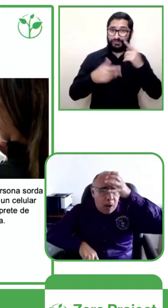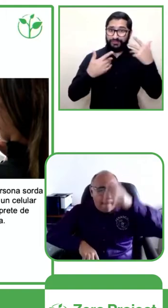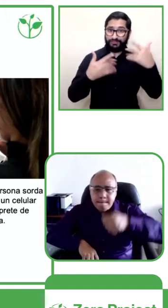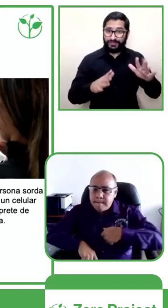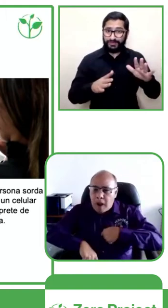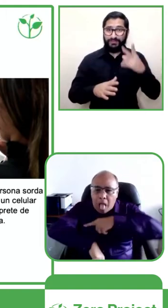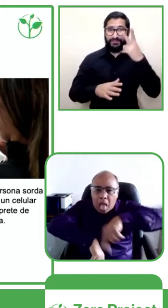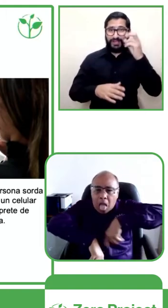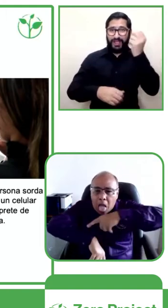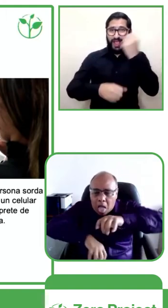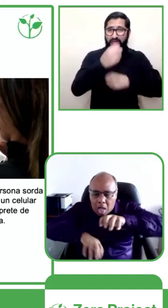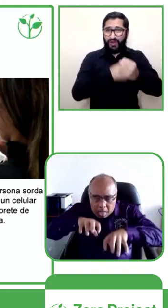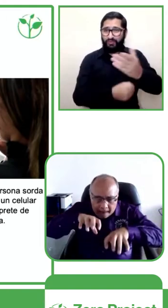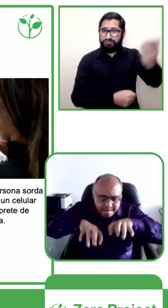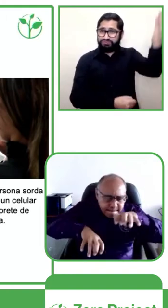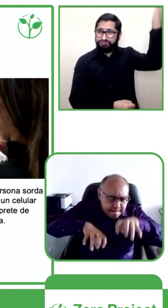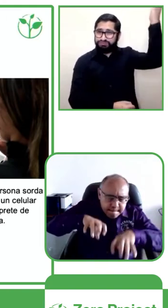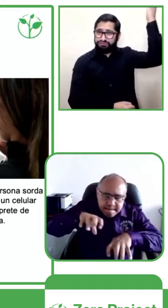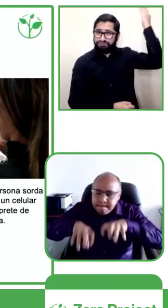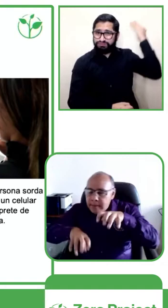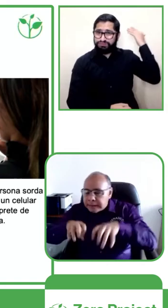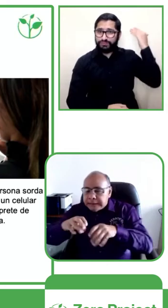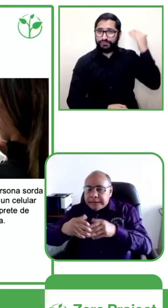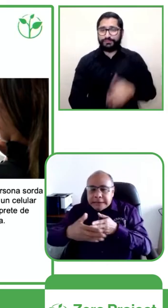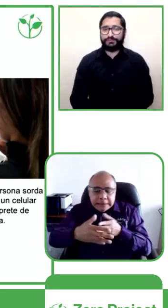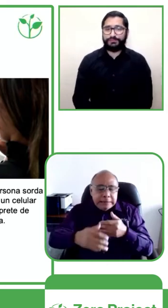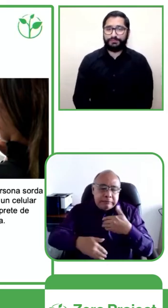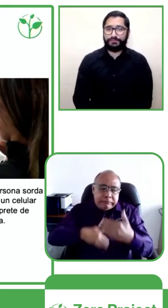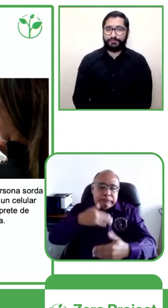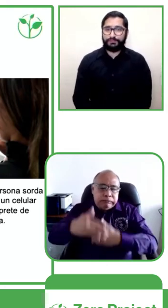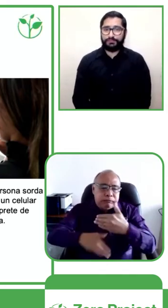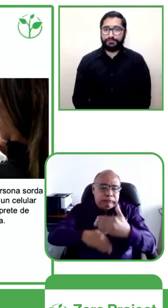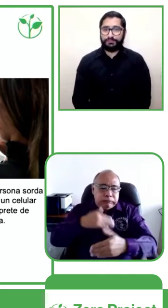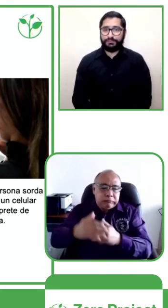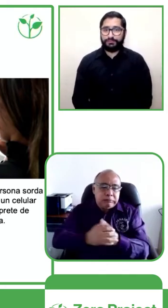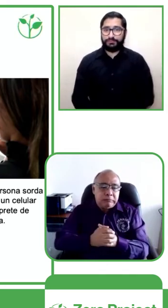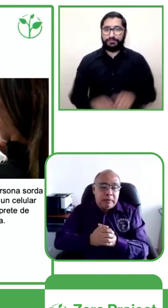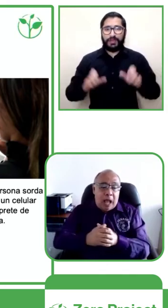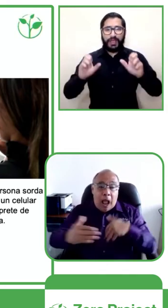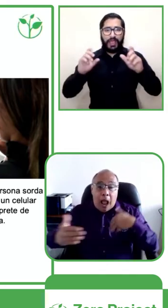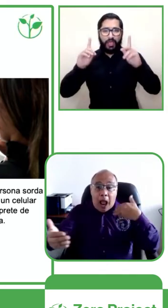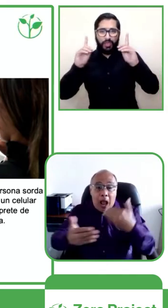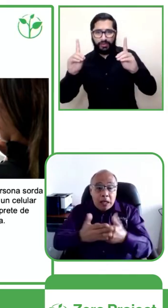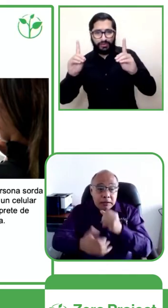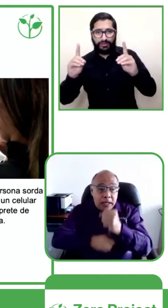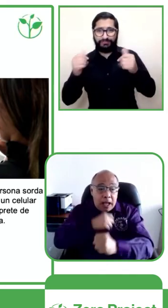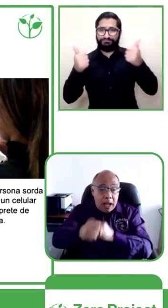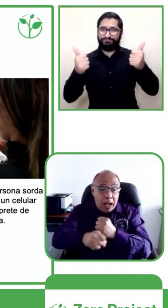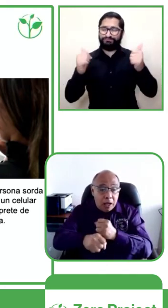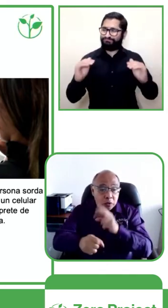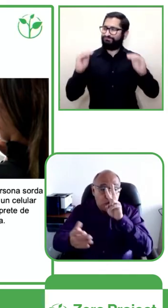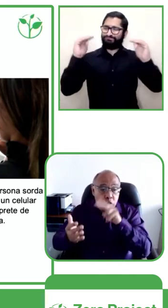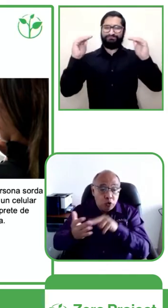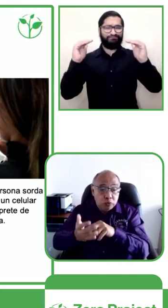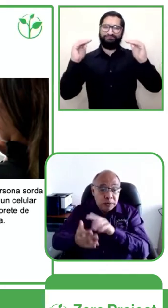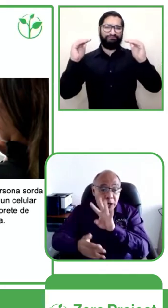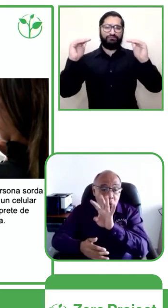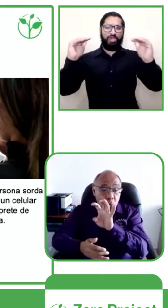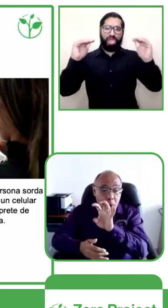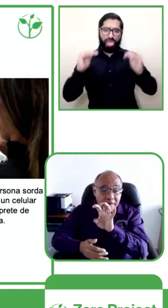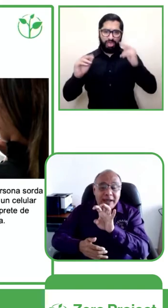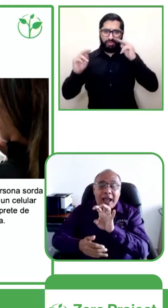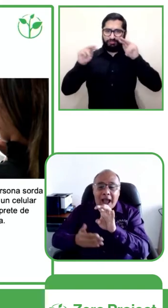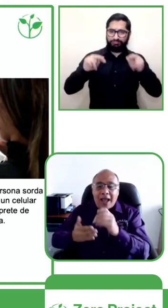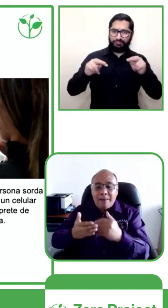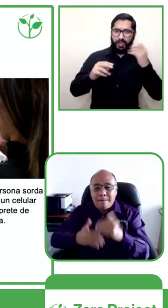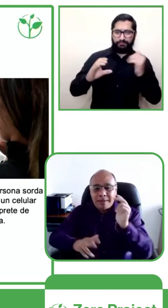it was very poor indeed, and they didn't know Spanish very well, so it took them a while to write down the messages they